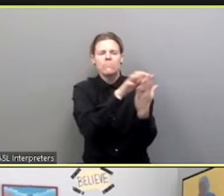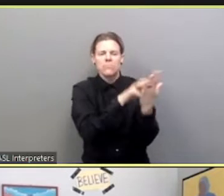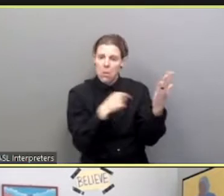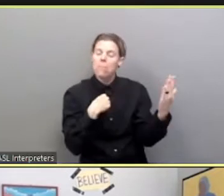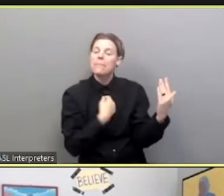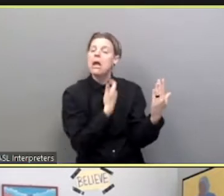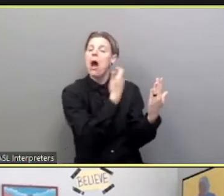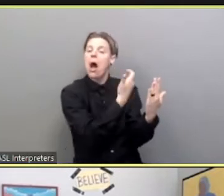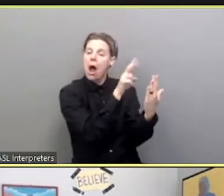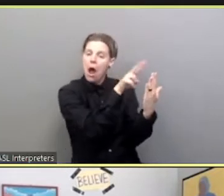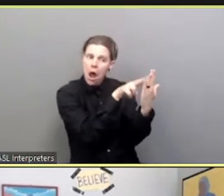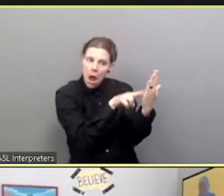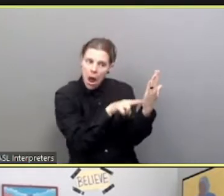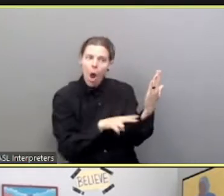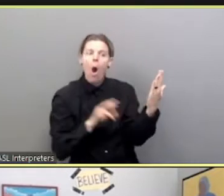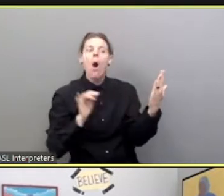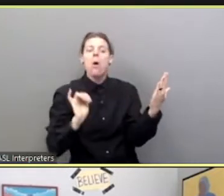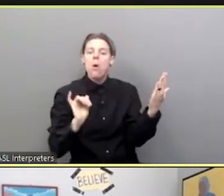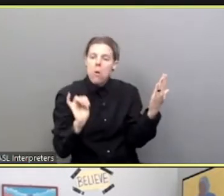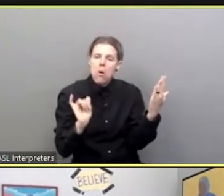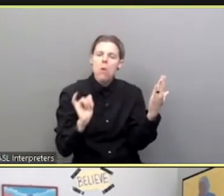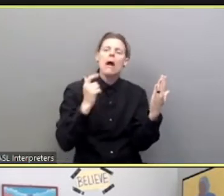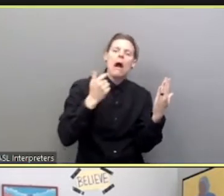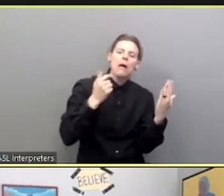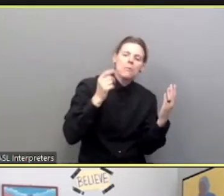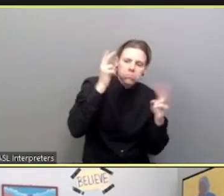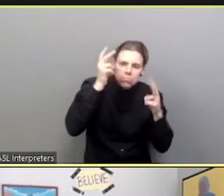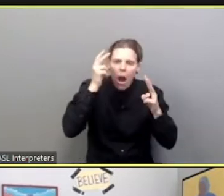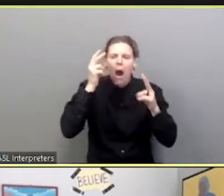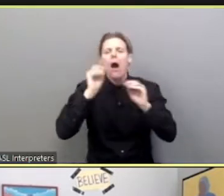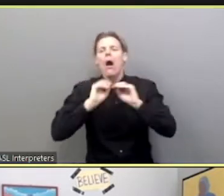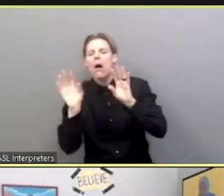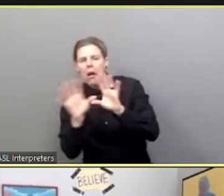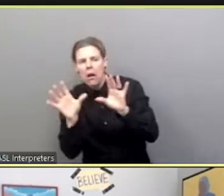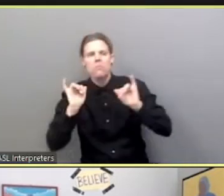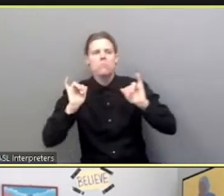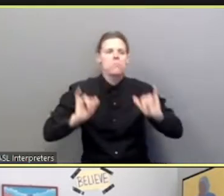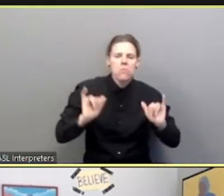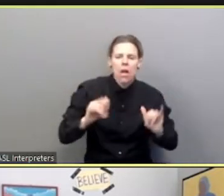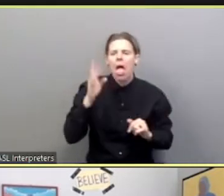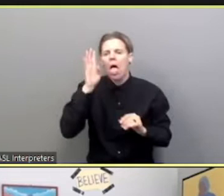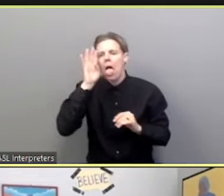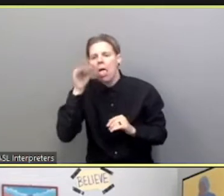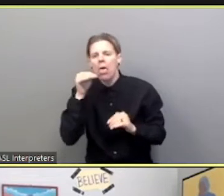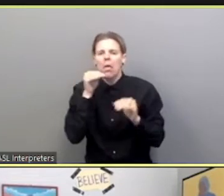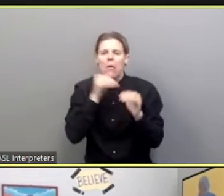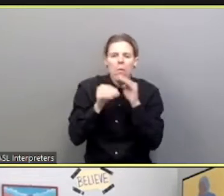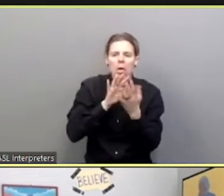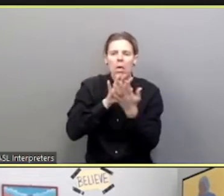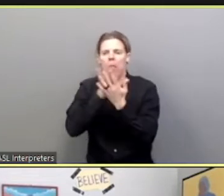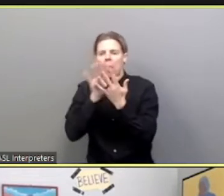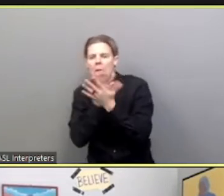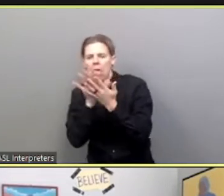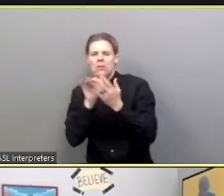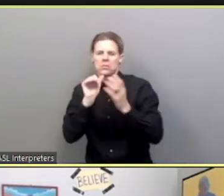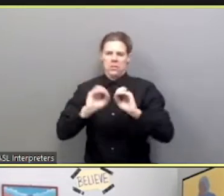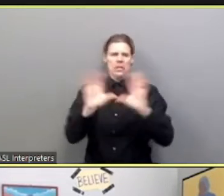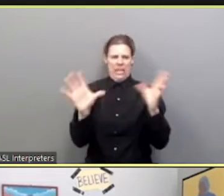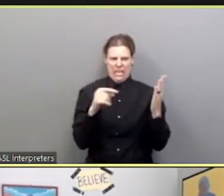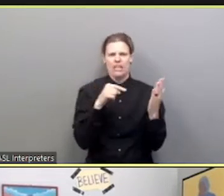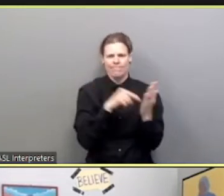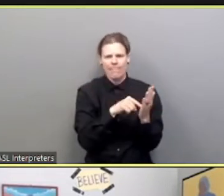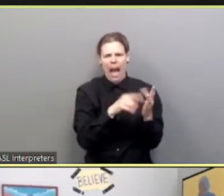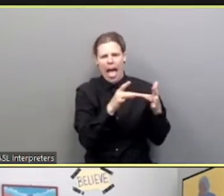information, misinformation being information that is false, inaccurate, or misleading that can cause serious harm. And we know that during